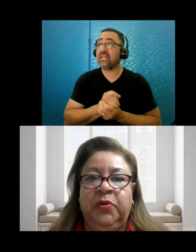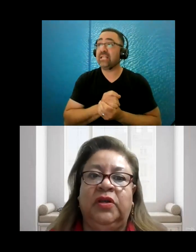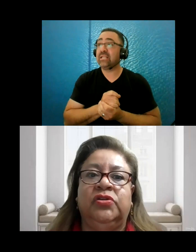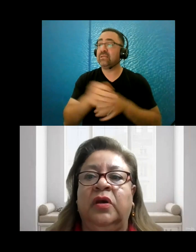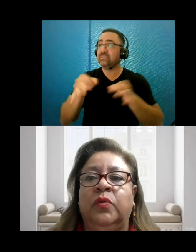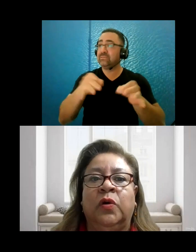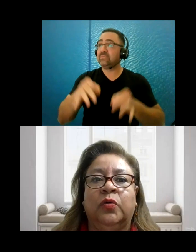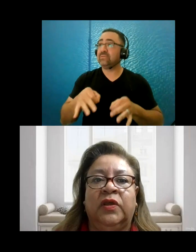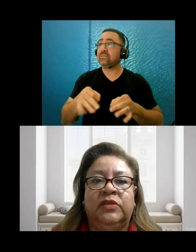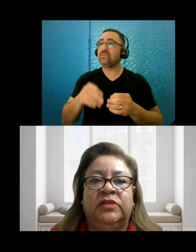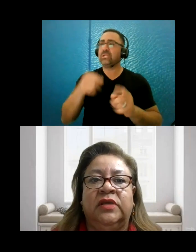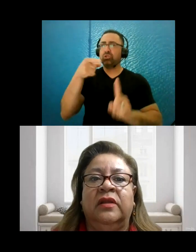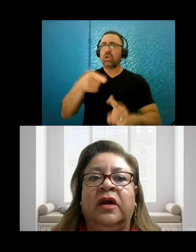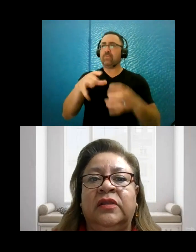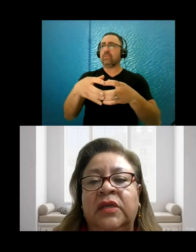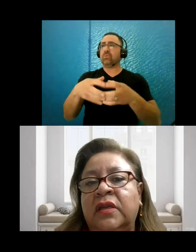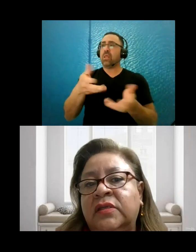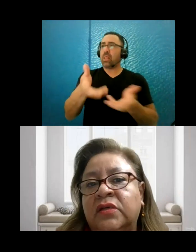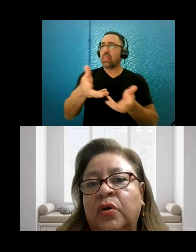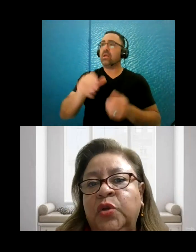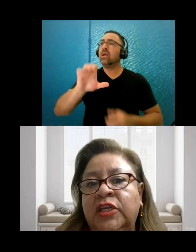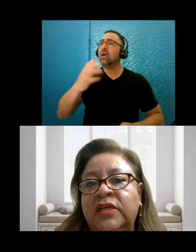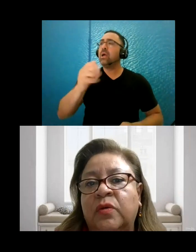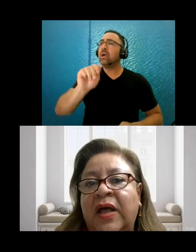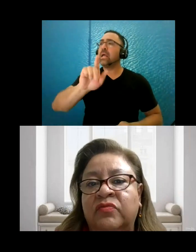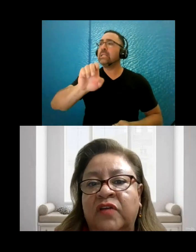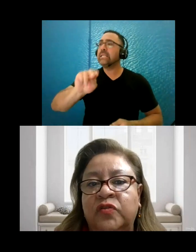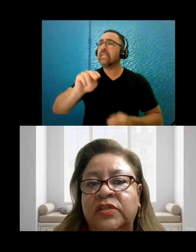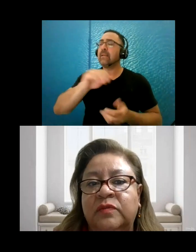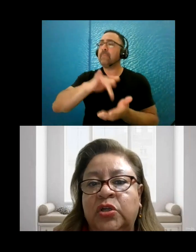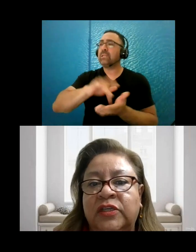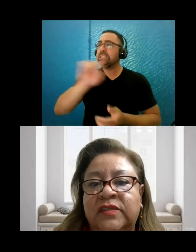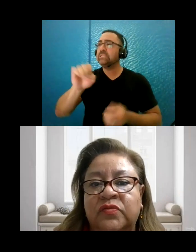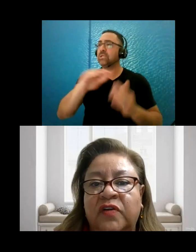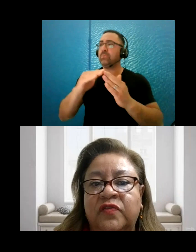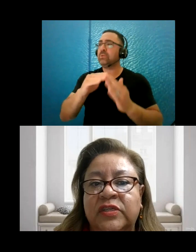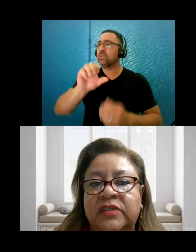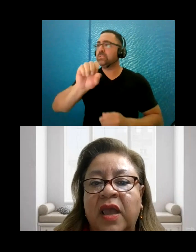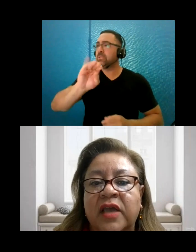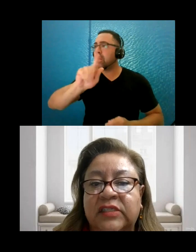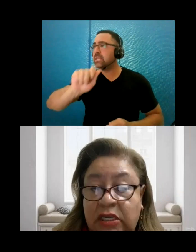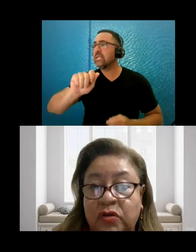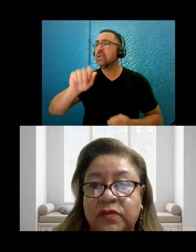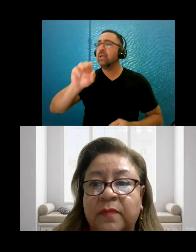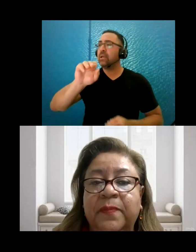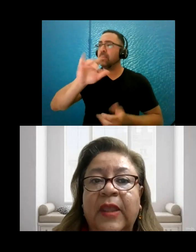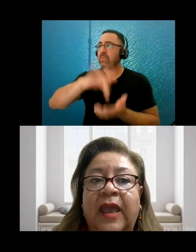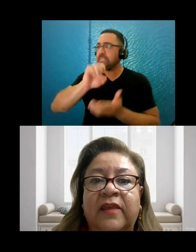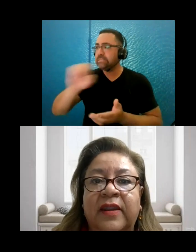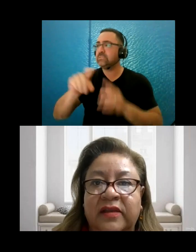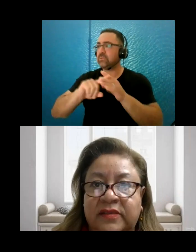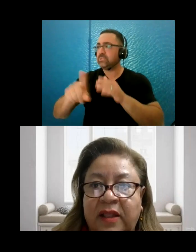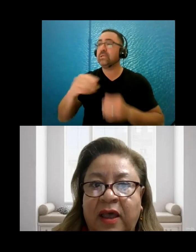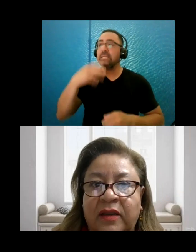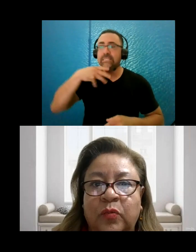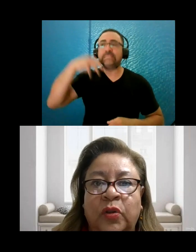target population that we work with, which are the Chaldean Eastern community, Somali refugees, Middle Eastern refugees, seniors. And